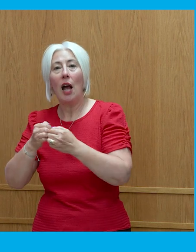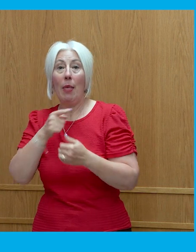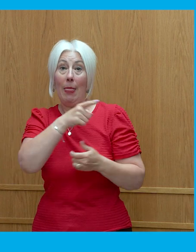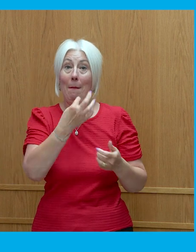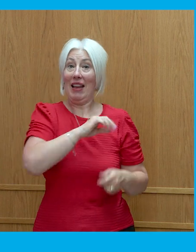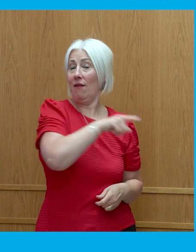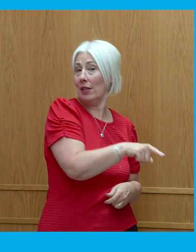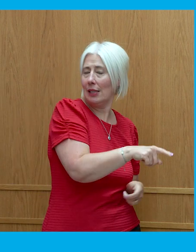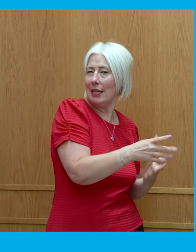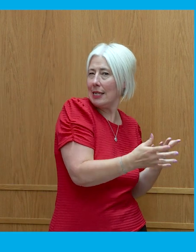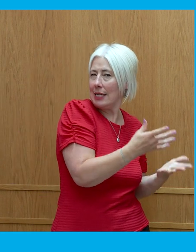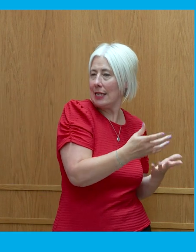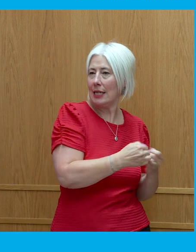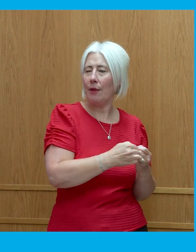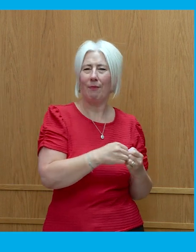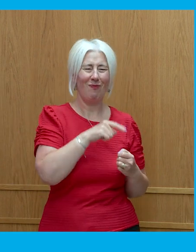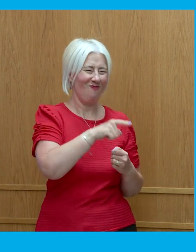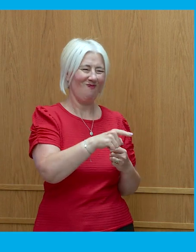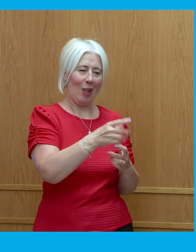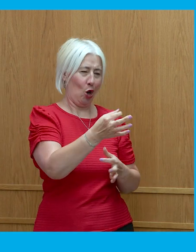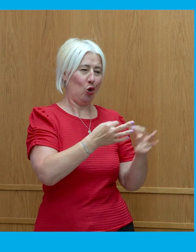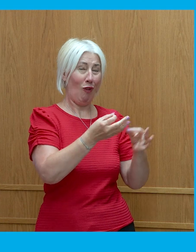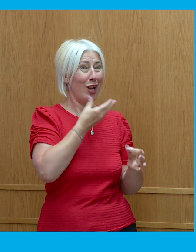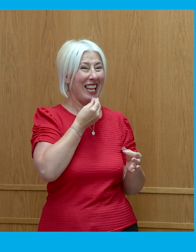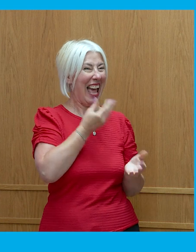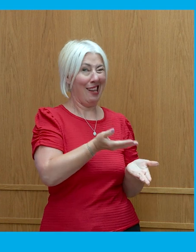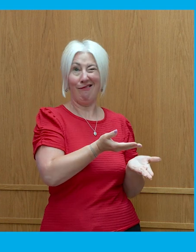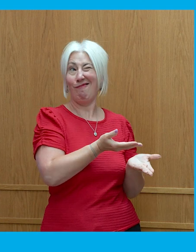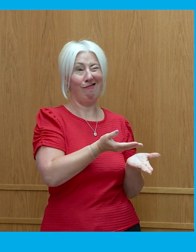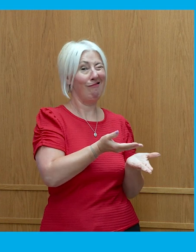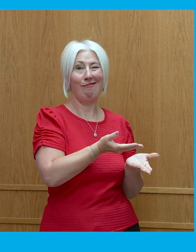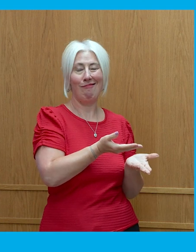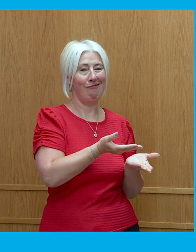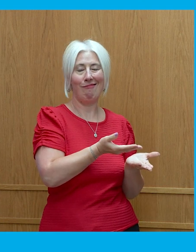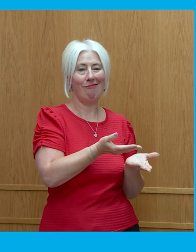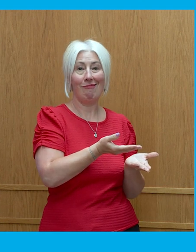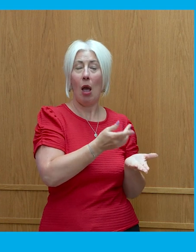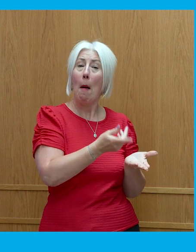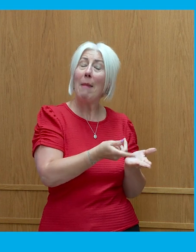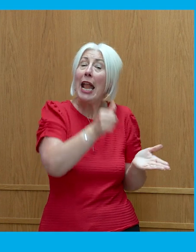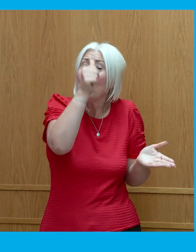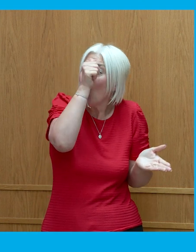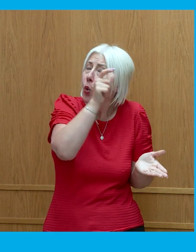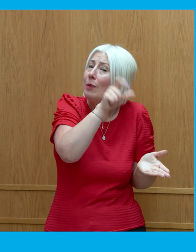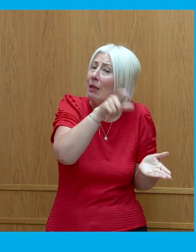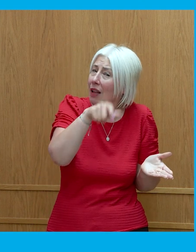benefit. He's not a strategy guy, but he does know people.